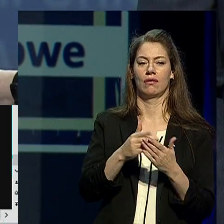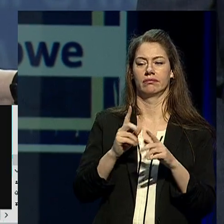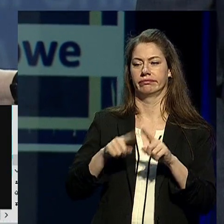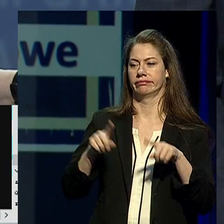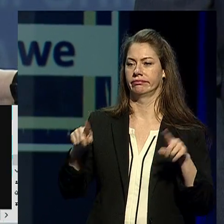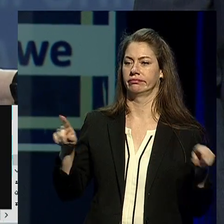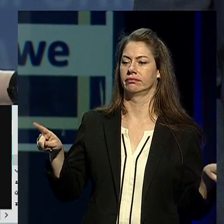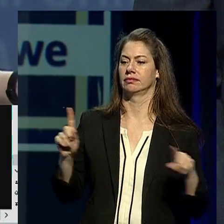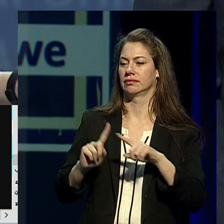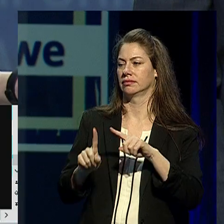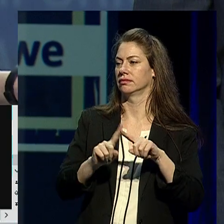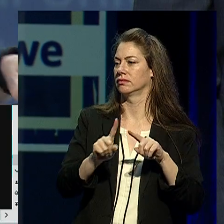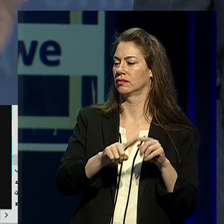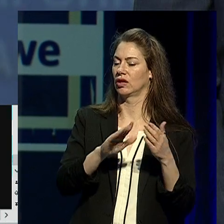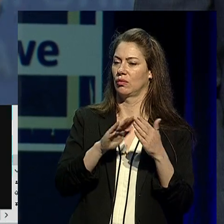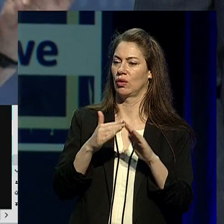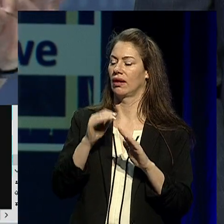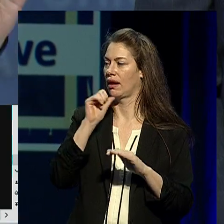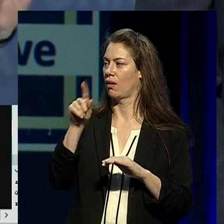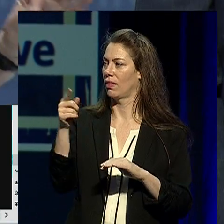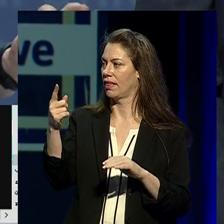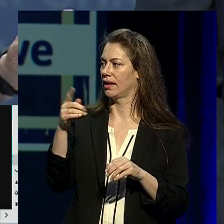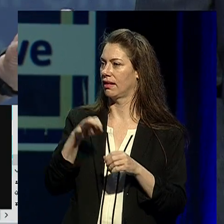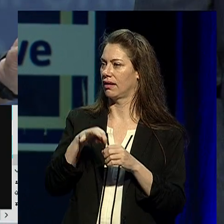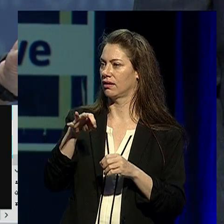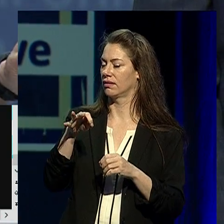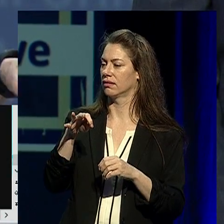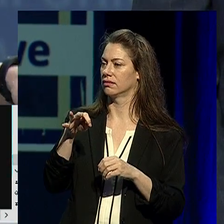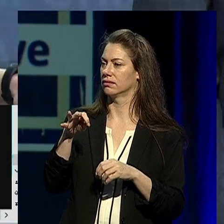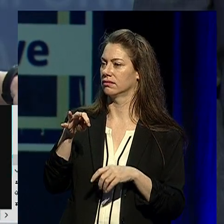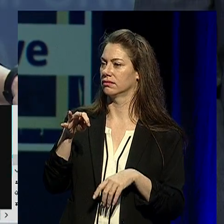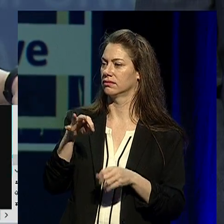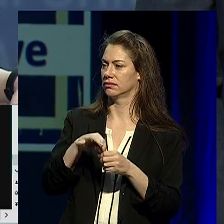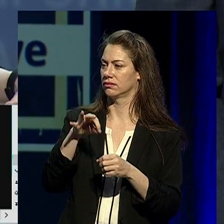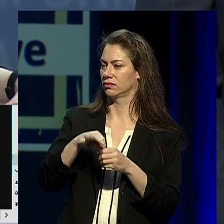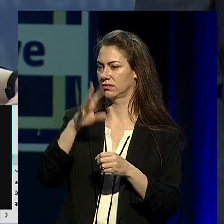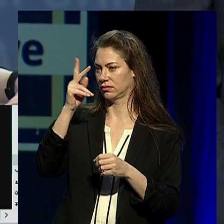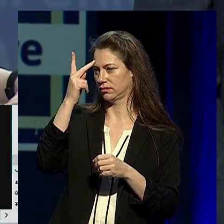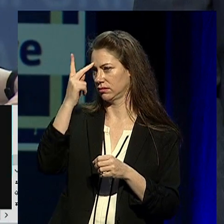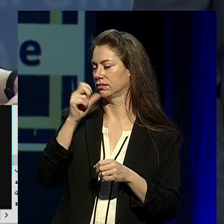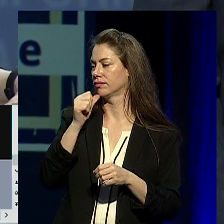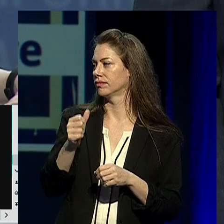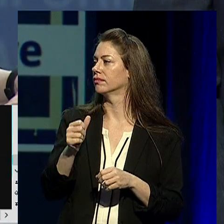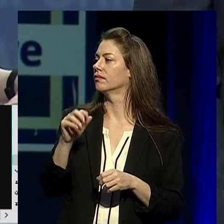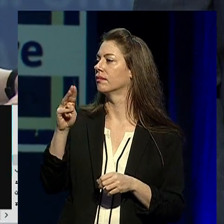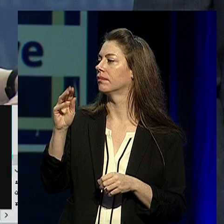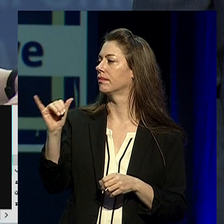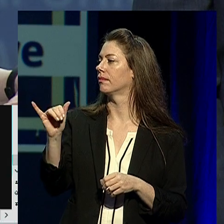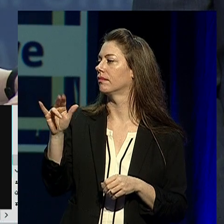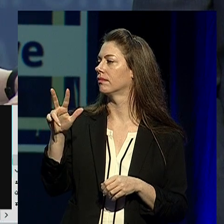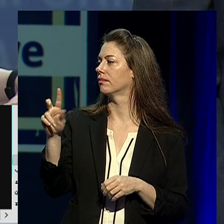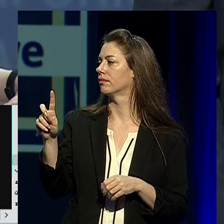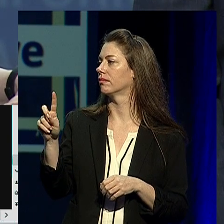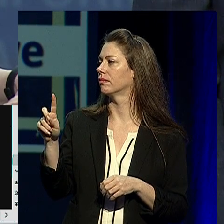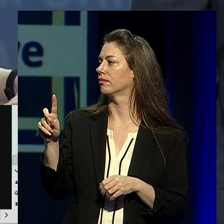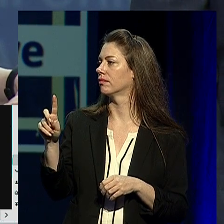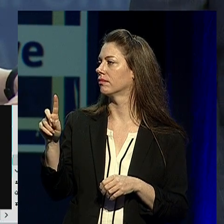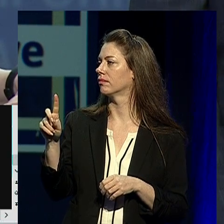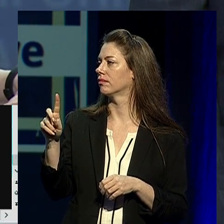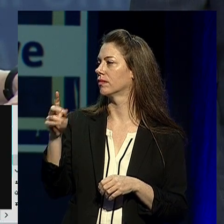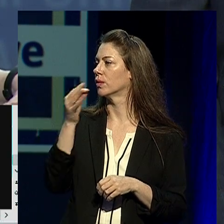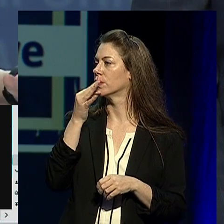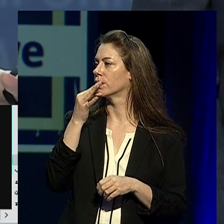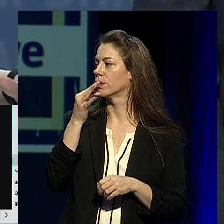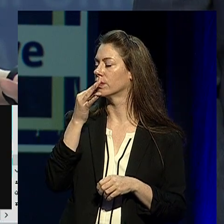different communities. This is not just electoral politics. On May 31st coming